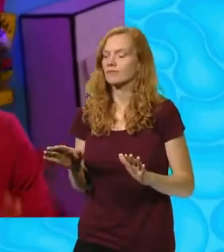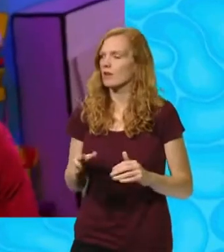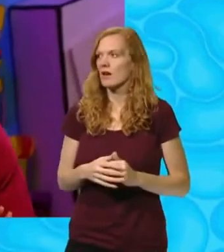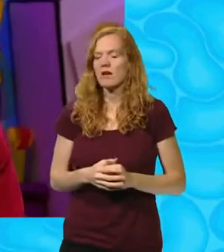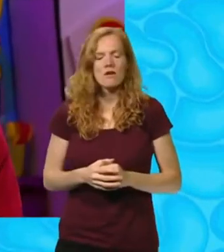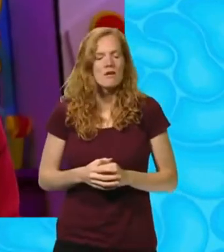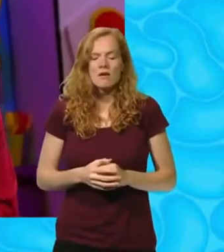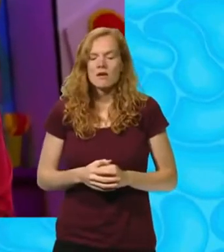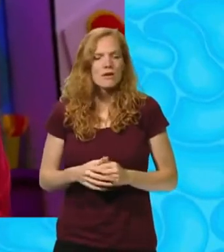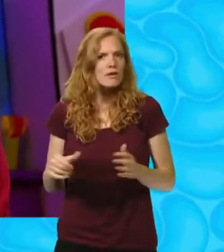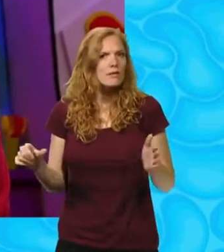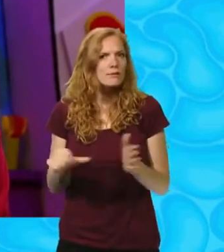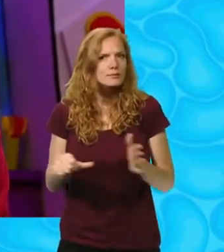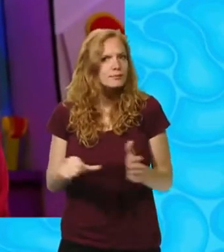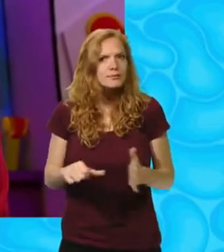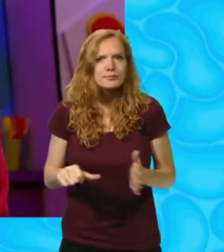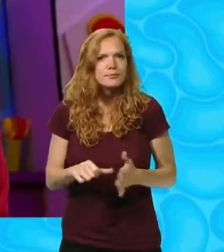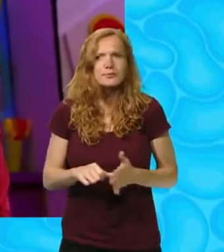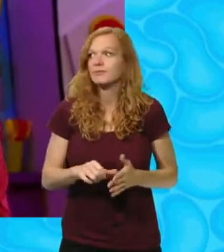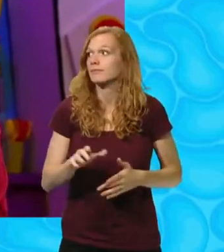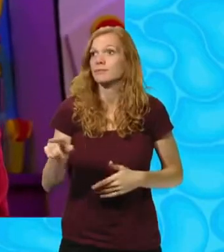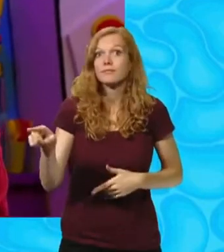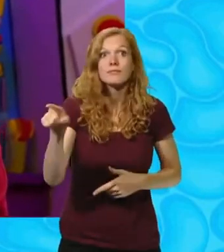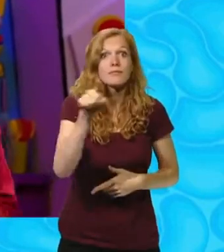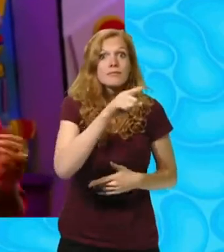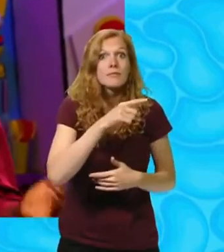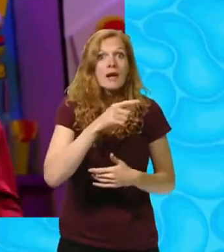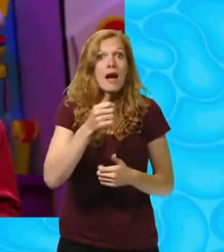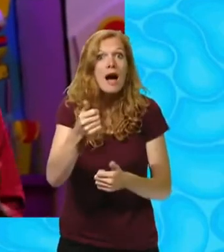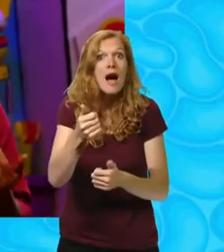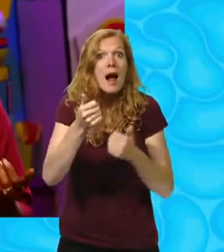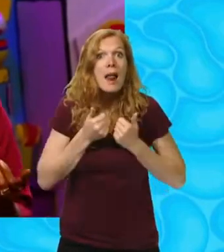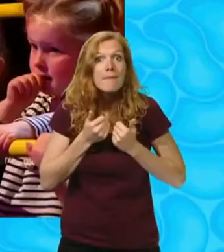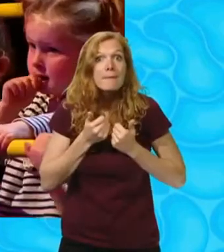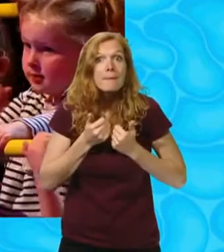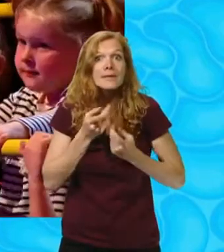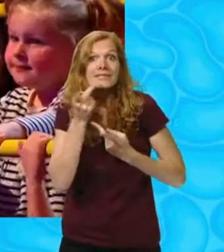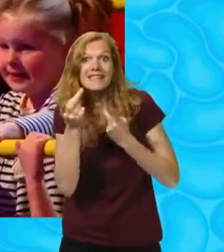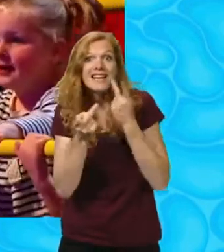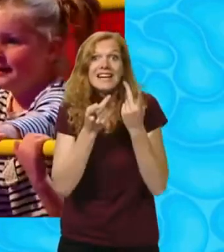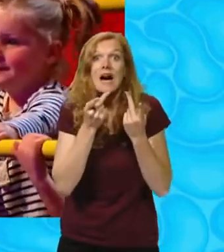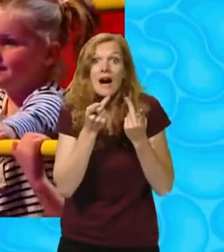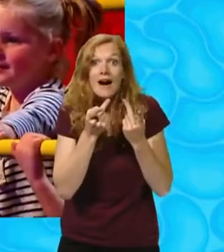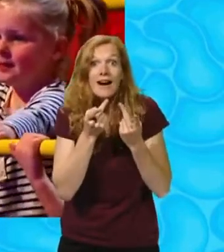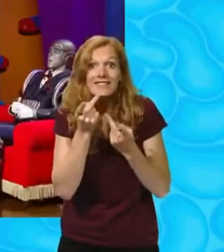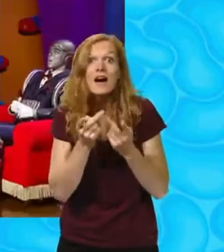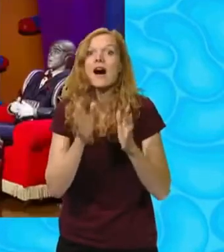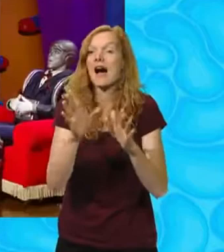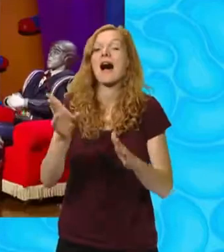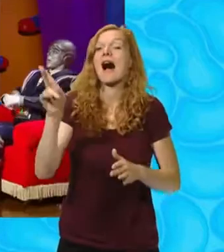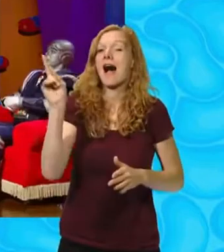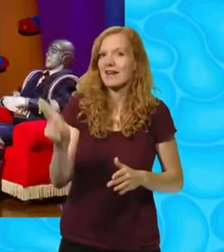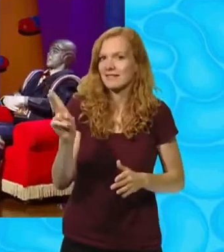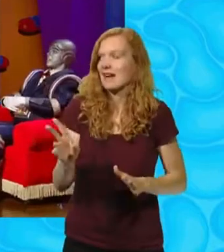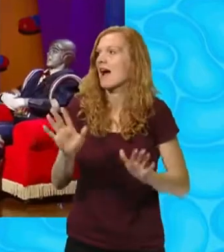This is a bit harder than I thought it was going to be. Will you help me by singing along? Can you? Okay. Let's try it